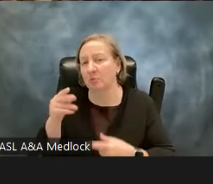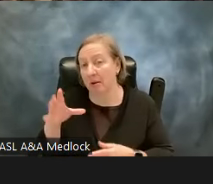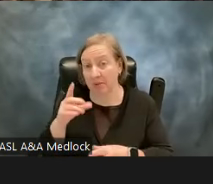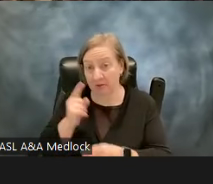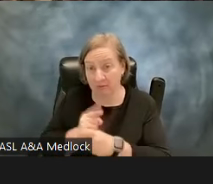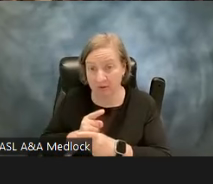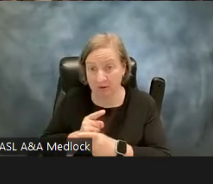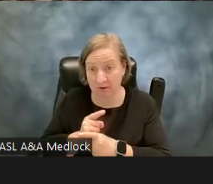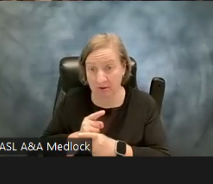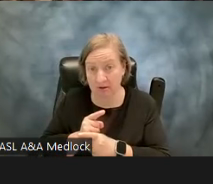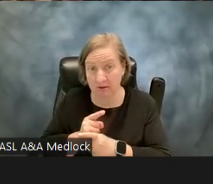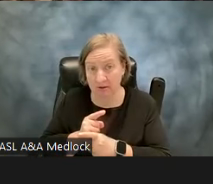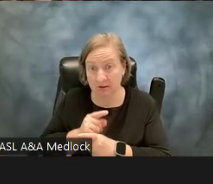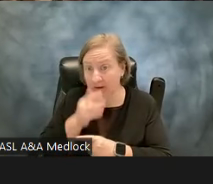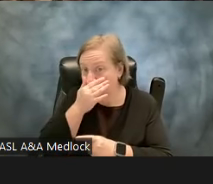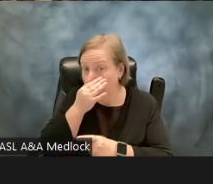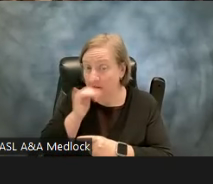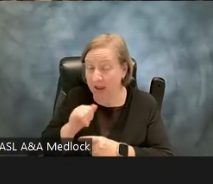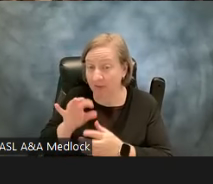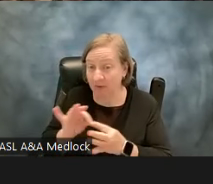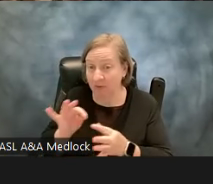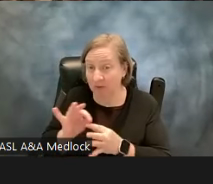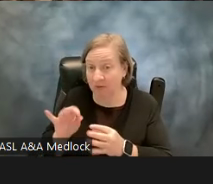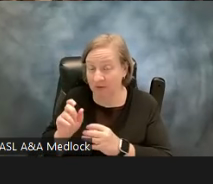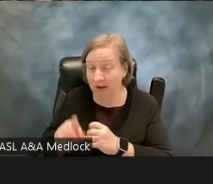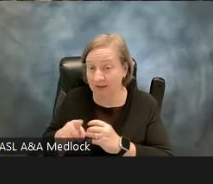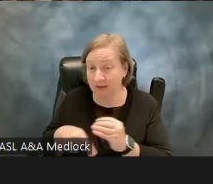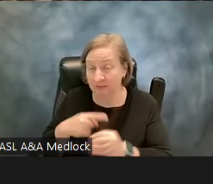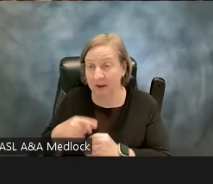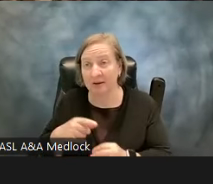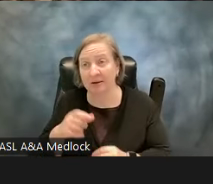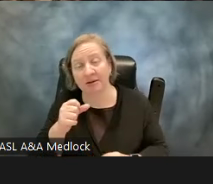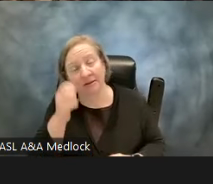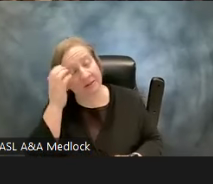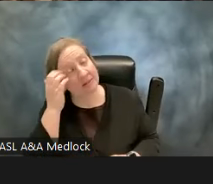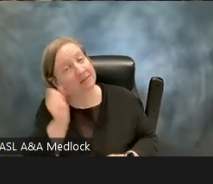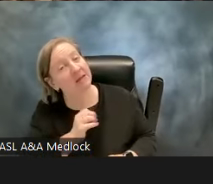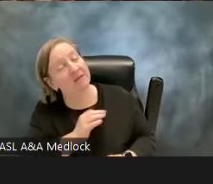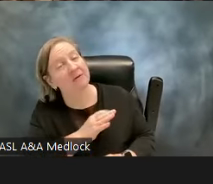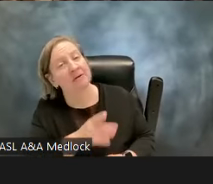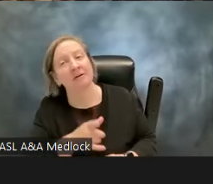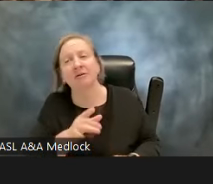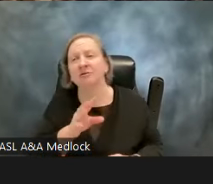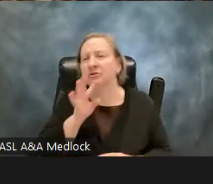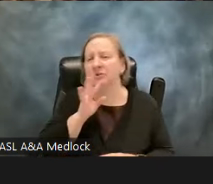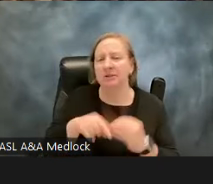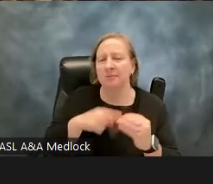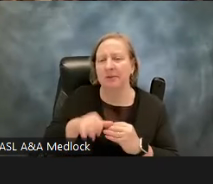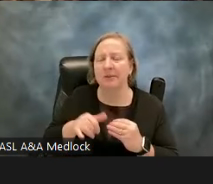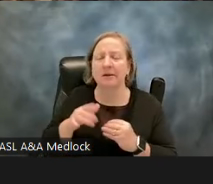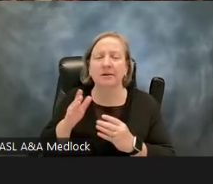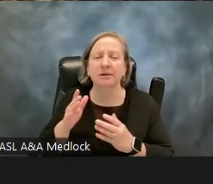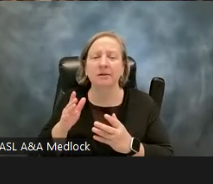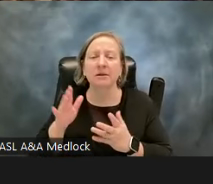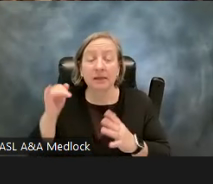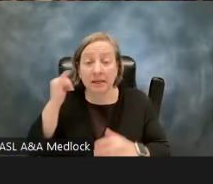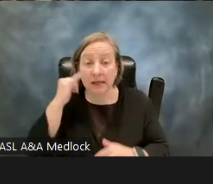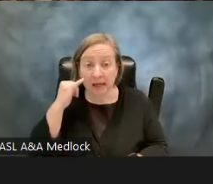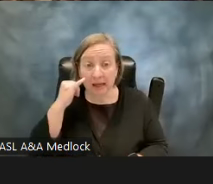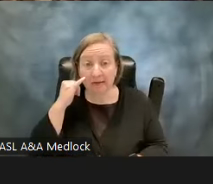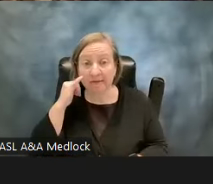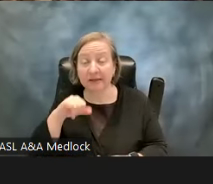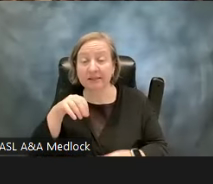that what you were talking about? Yes, the staff. Just to speak to that, there's sort of if it's